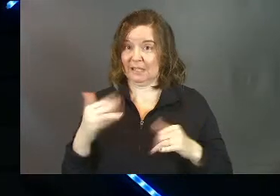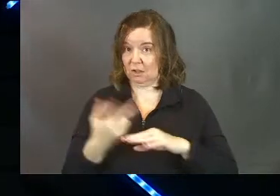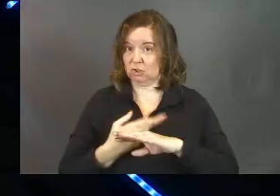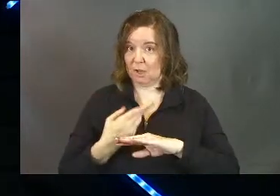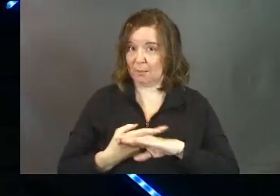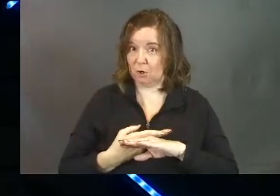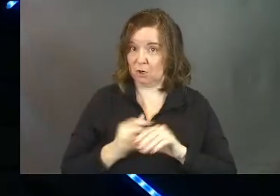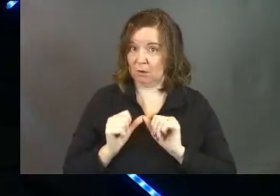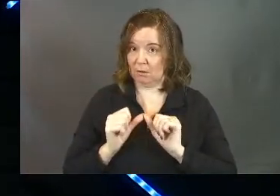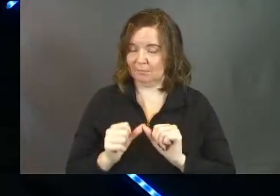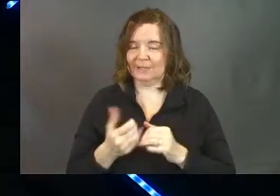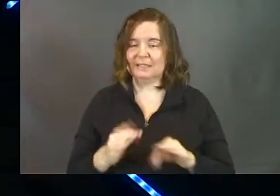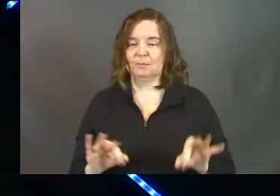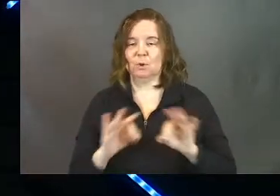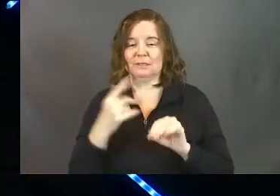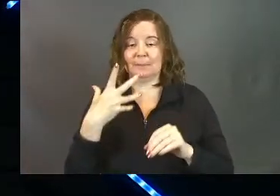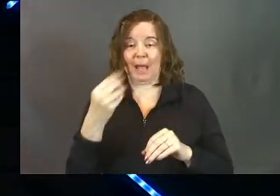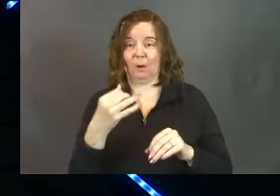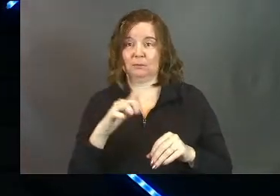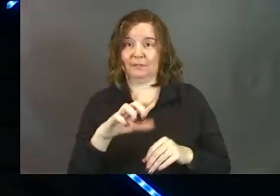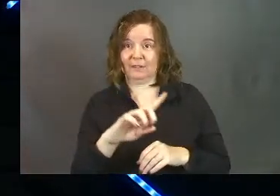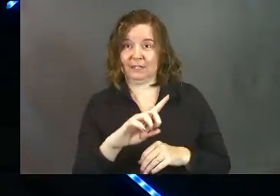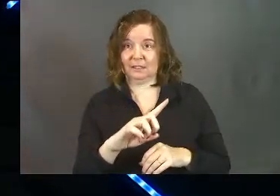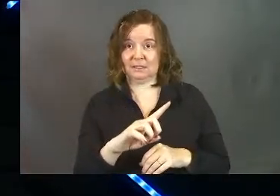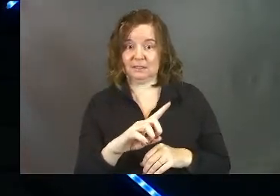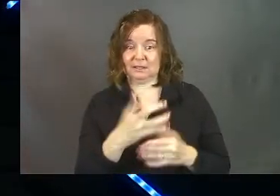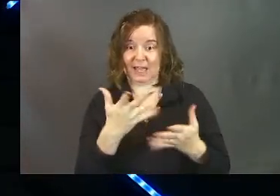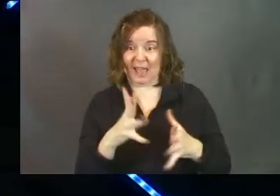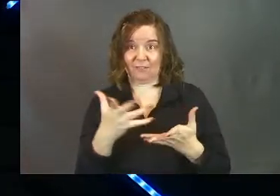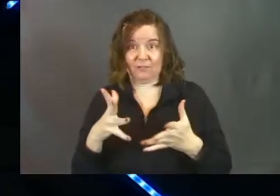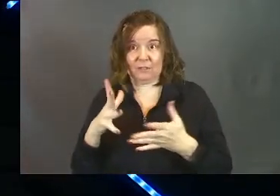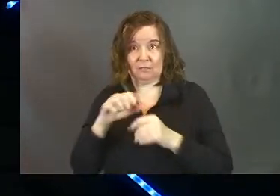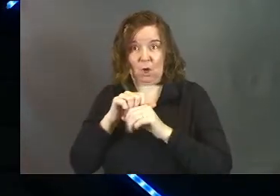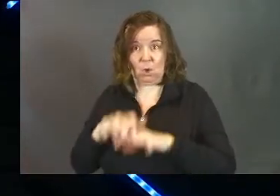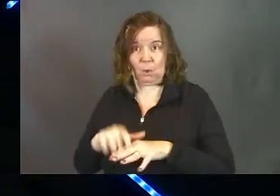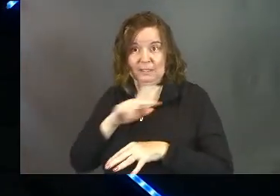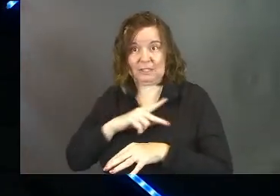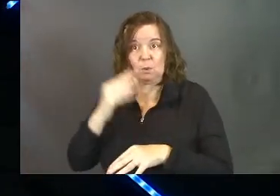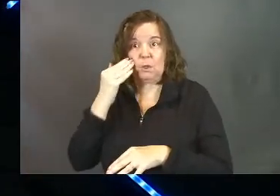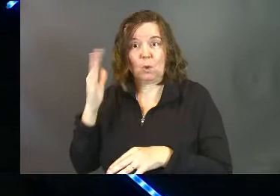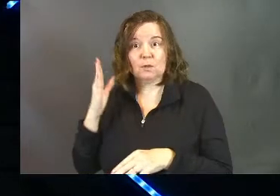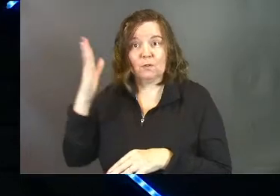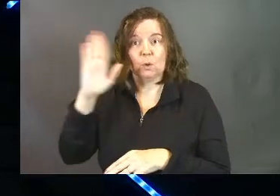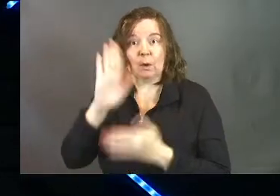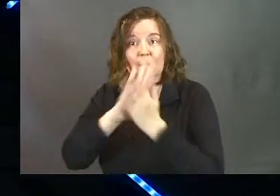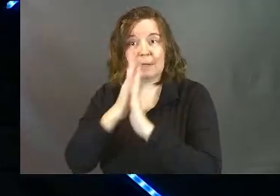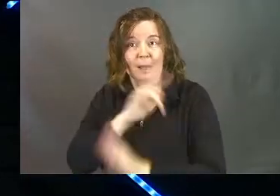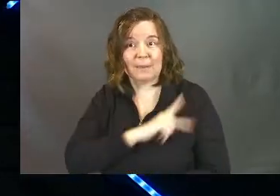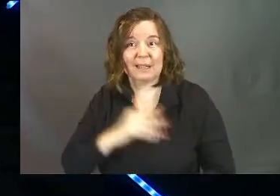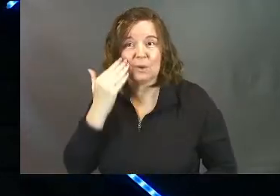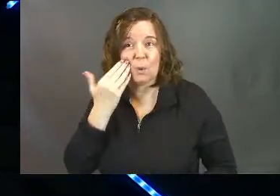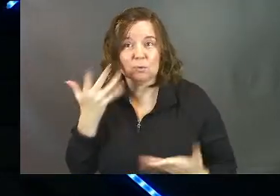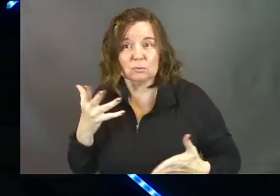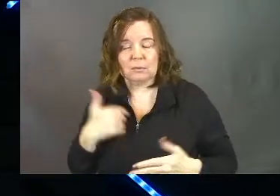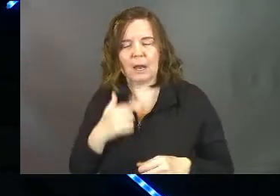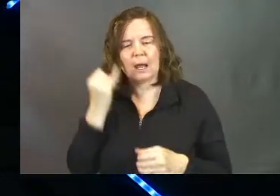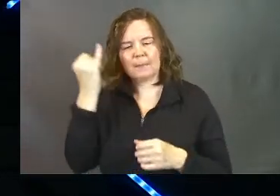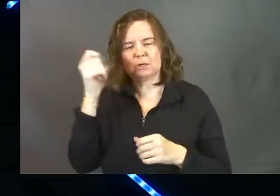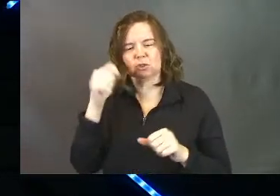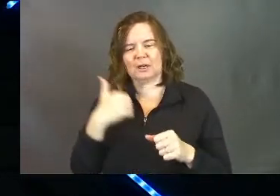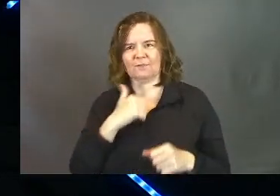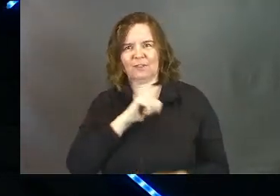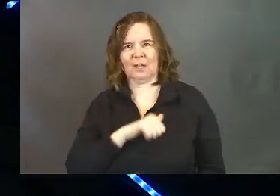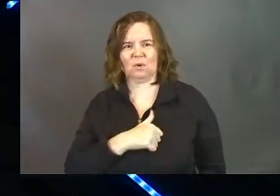shepherd. It's important to see him there out in the fields after being anointed king. And I imagine David could have had